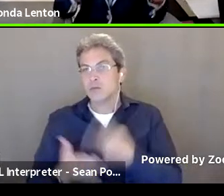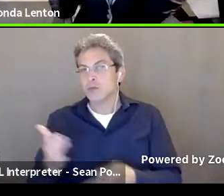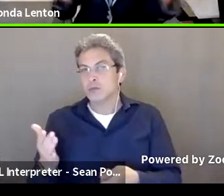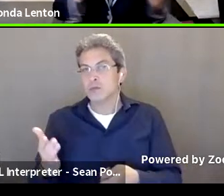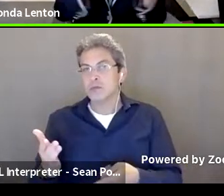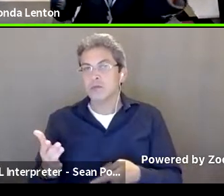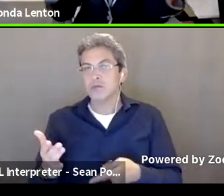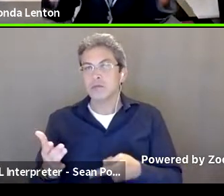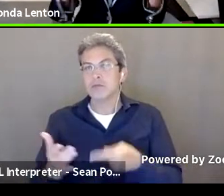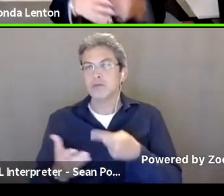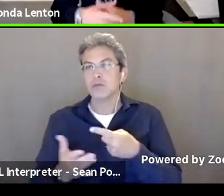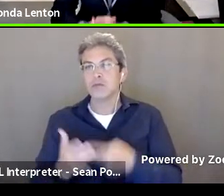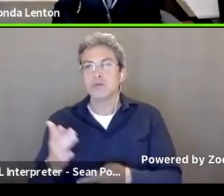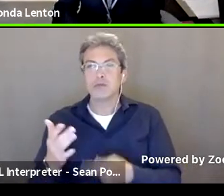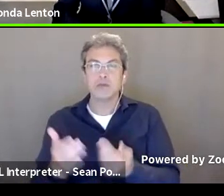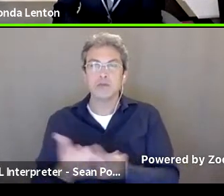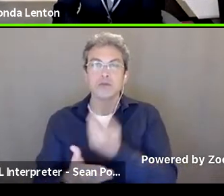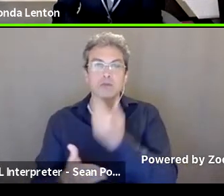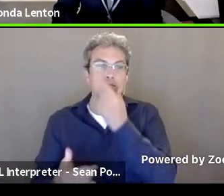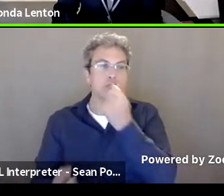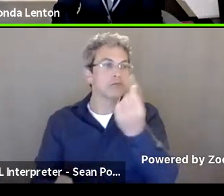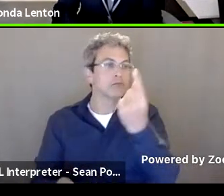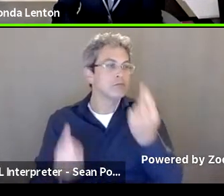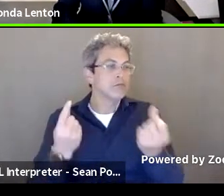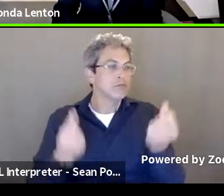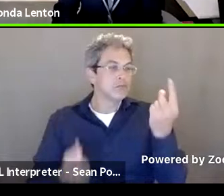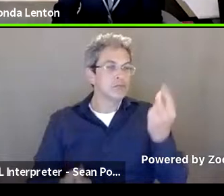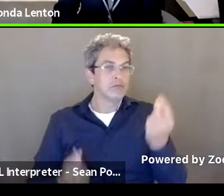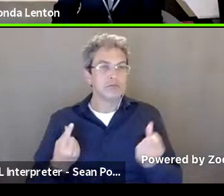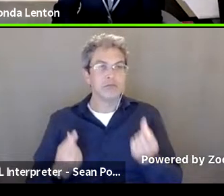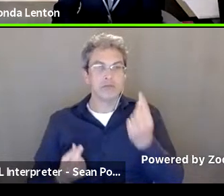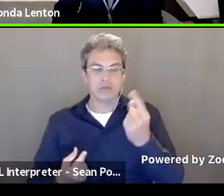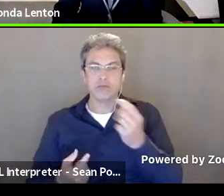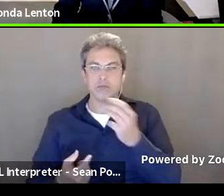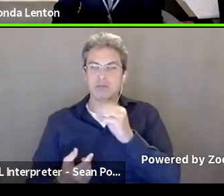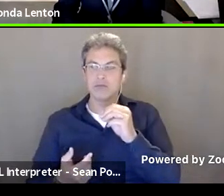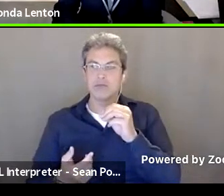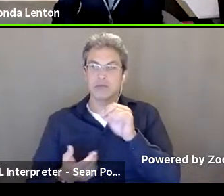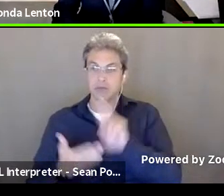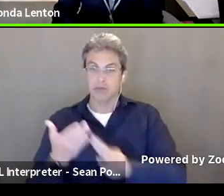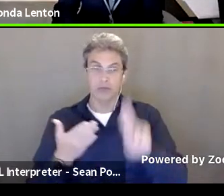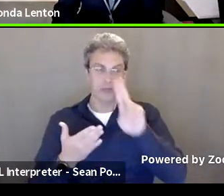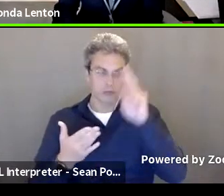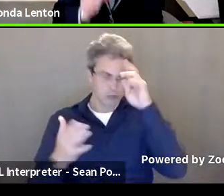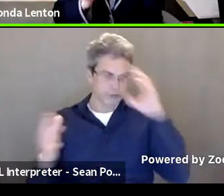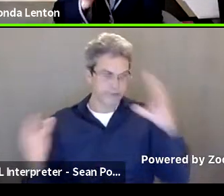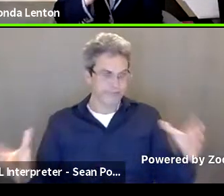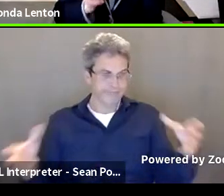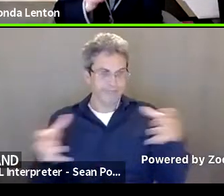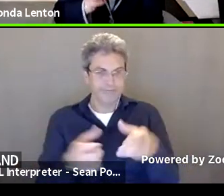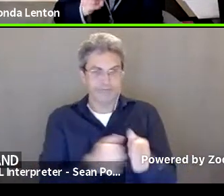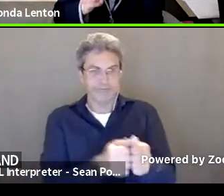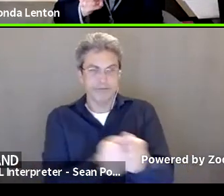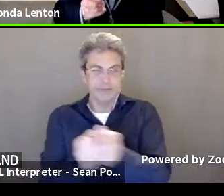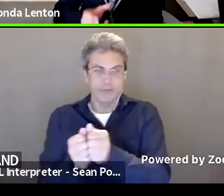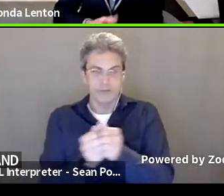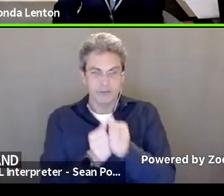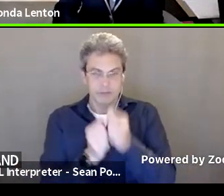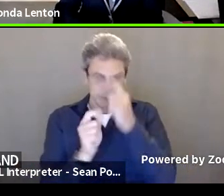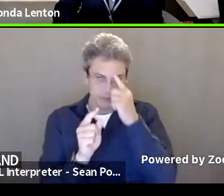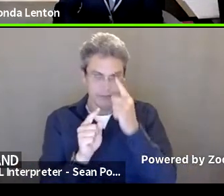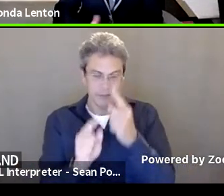really kind of bubble up and how different folks across the university will come together to think about what particular